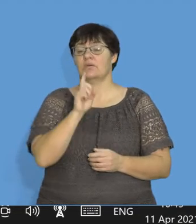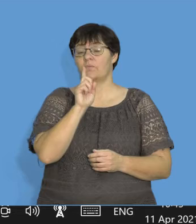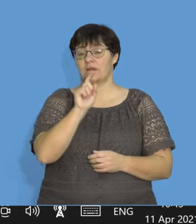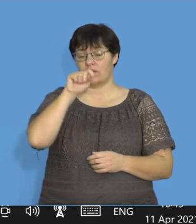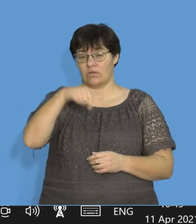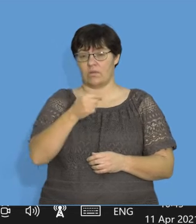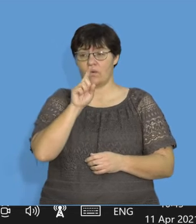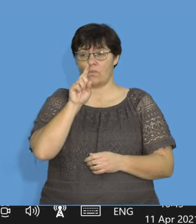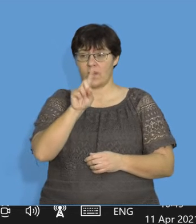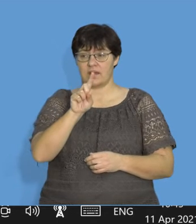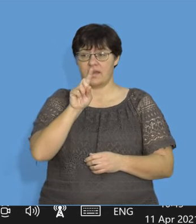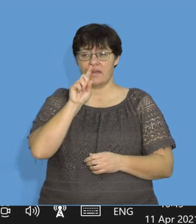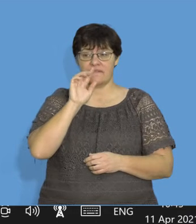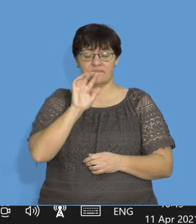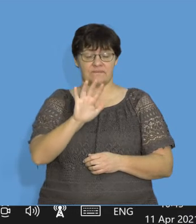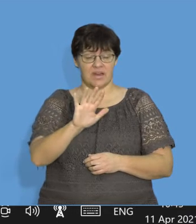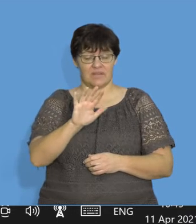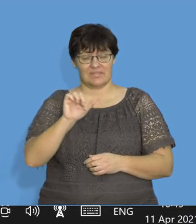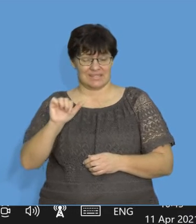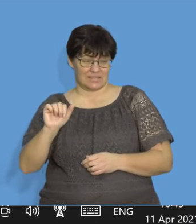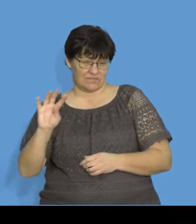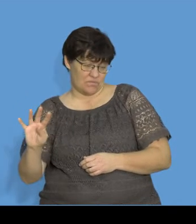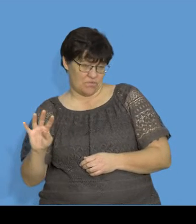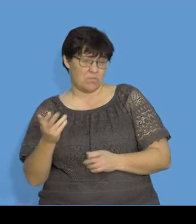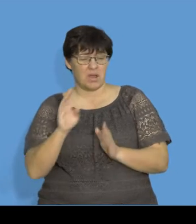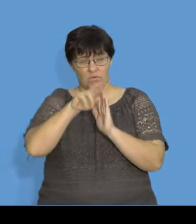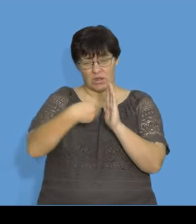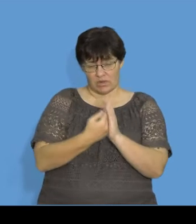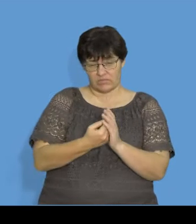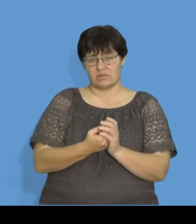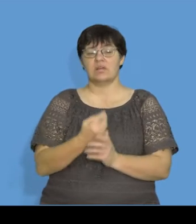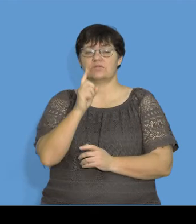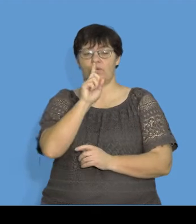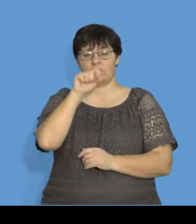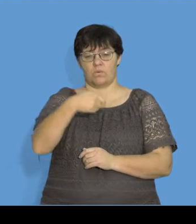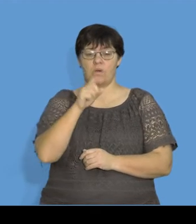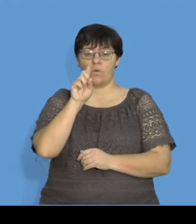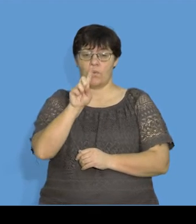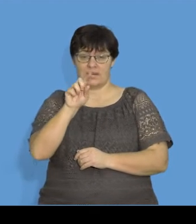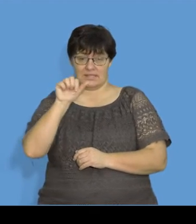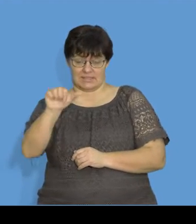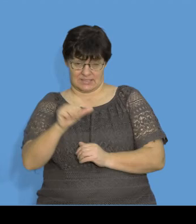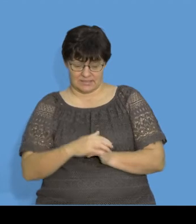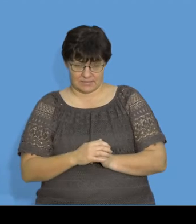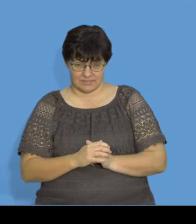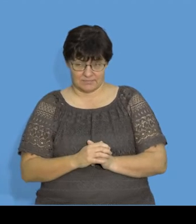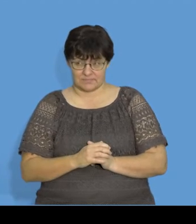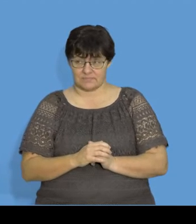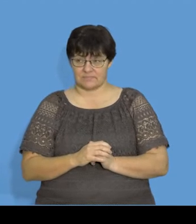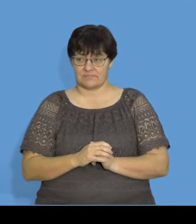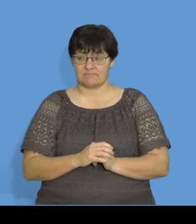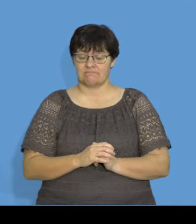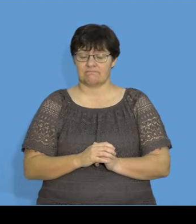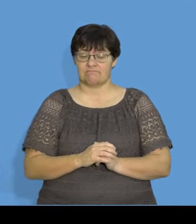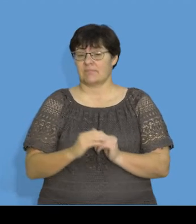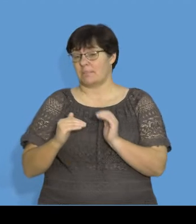got 1,16, because we're going to do to 2 decimal places.